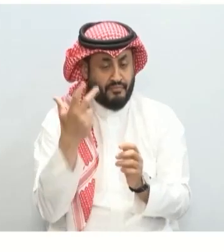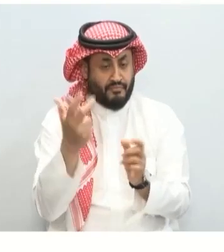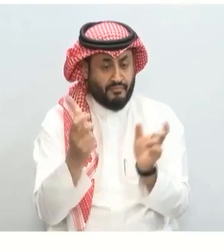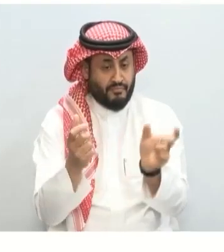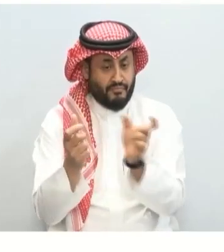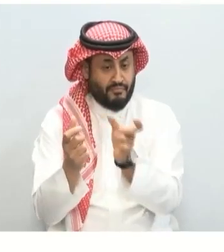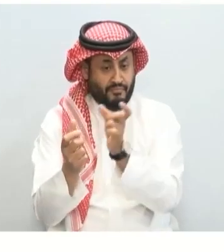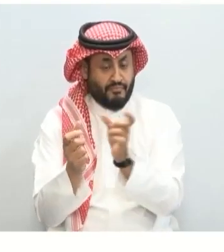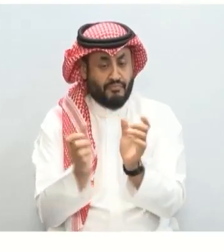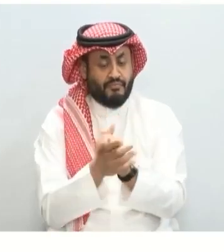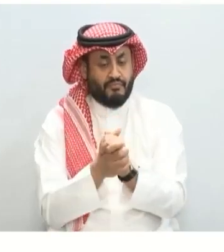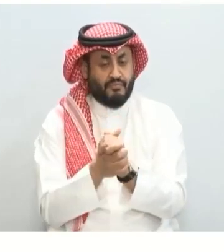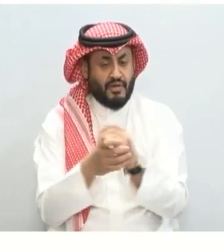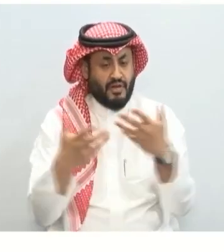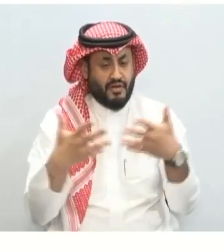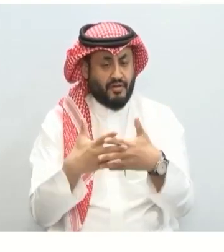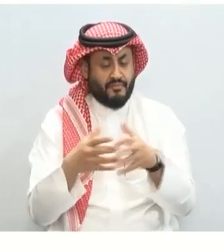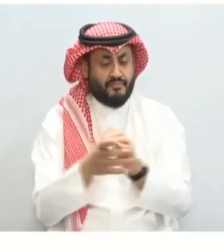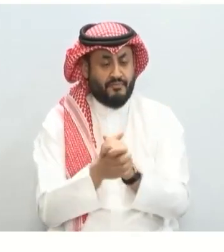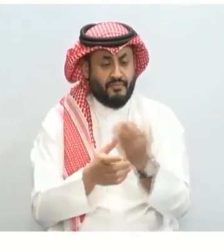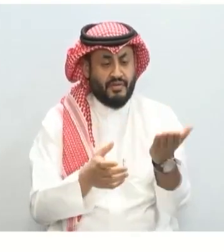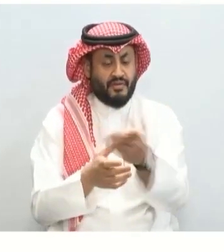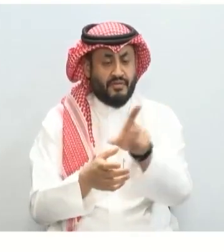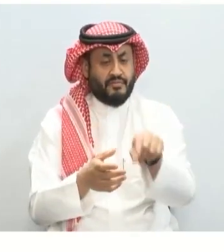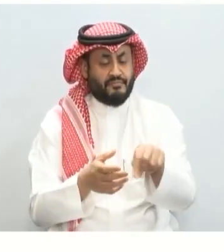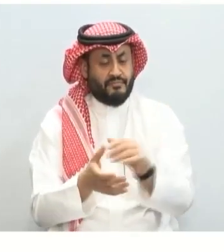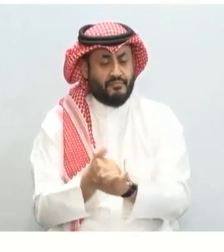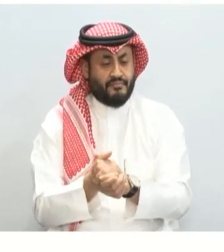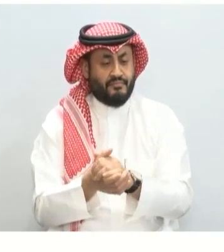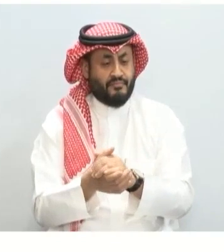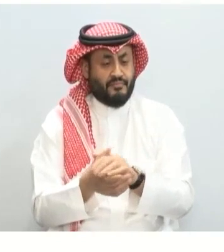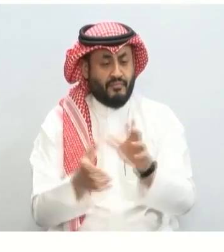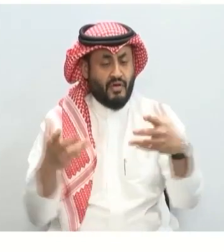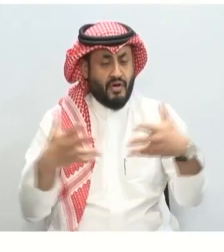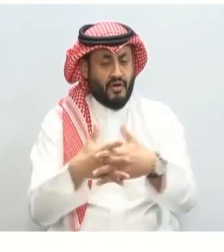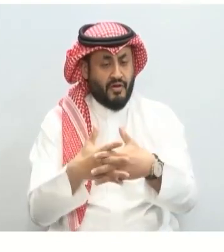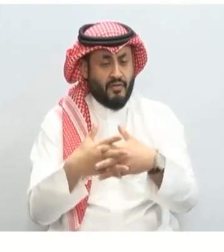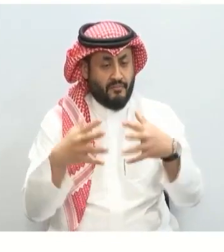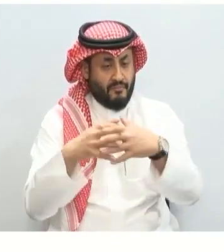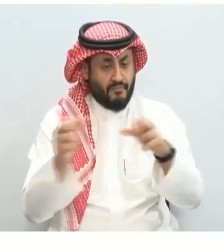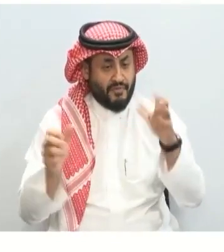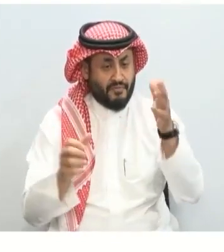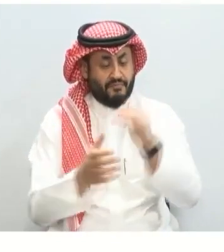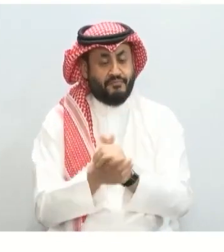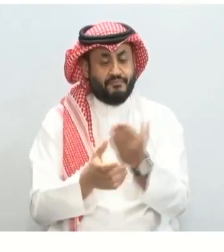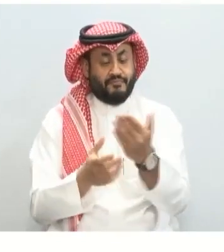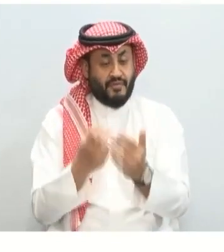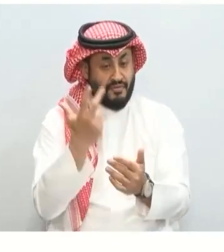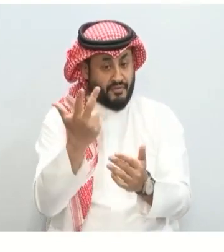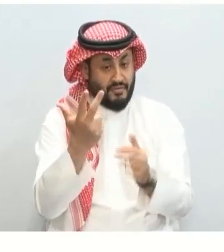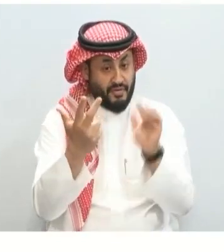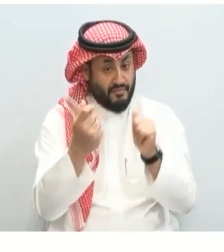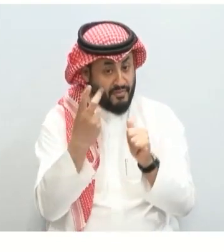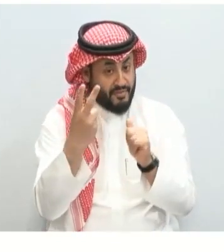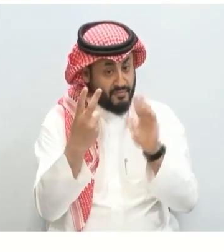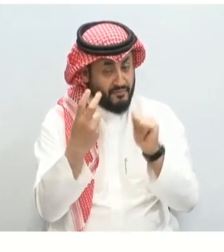preposition. Just like here, catch up on, come down with, drop out of, load up on,